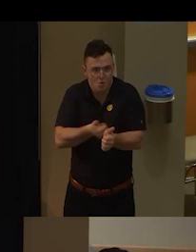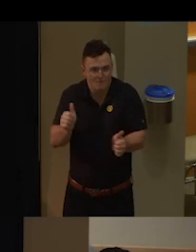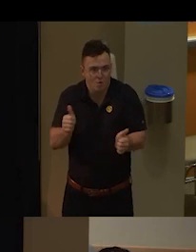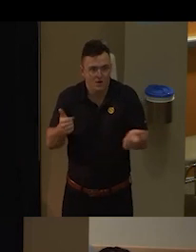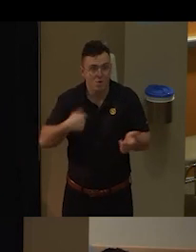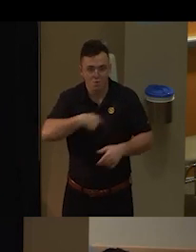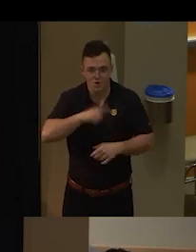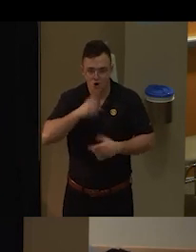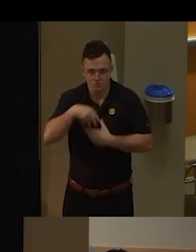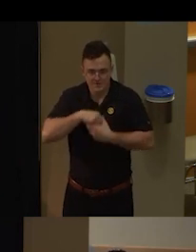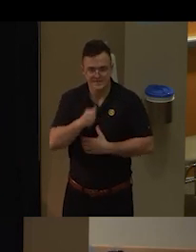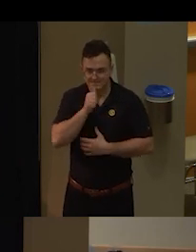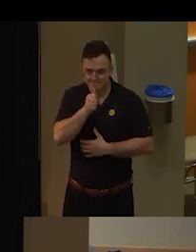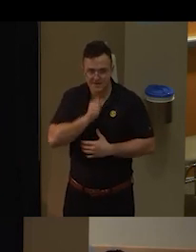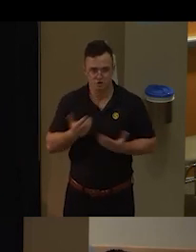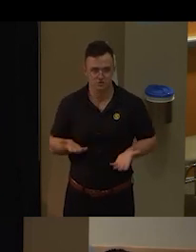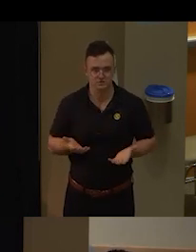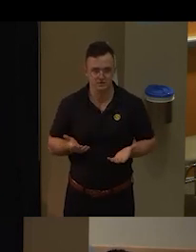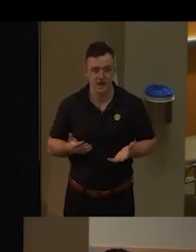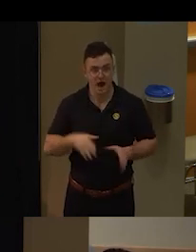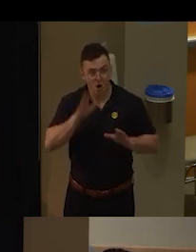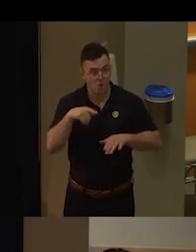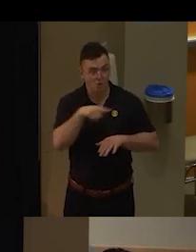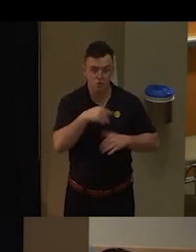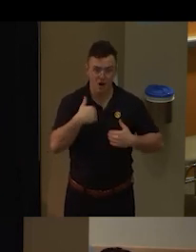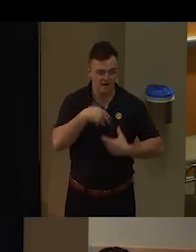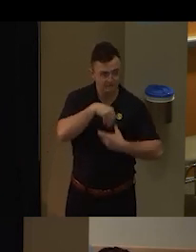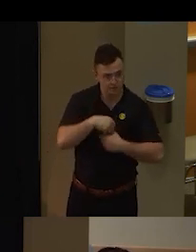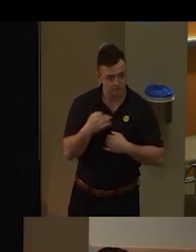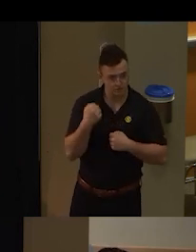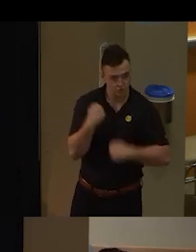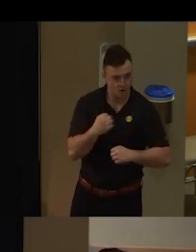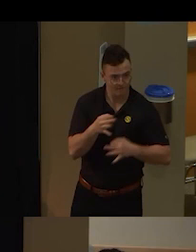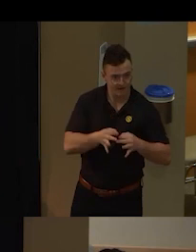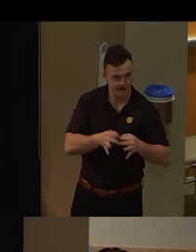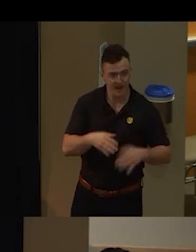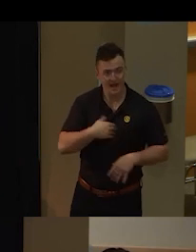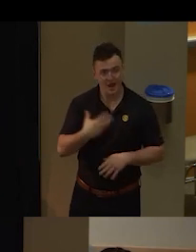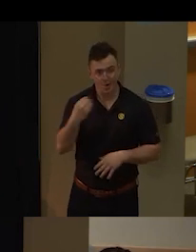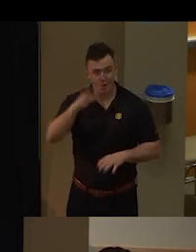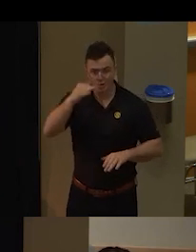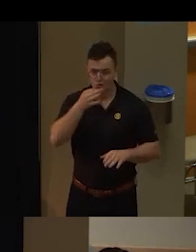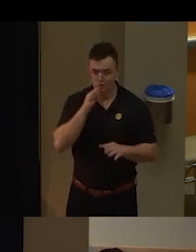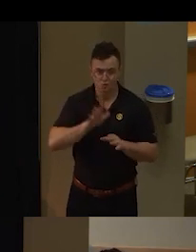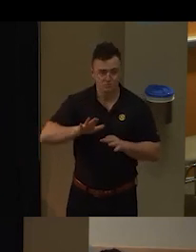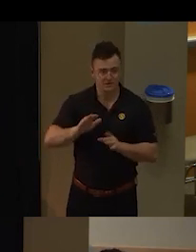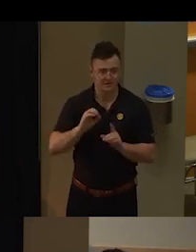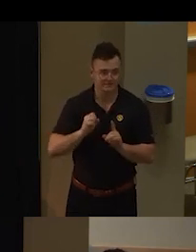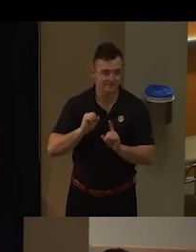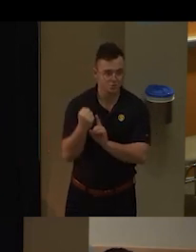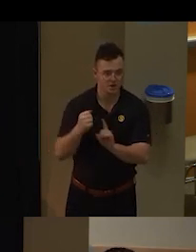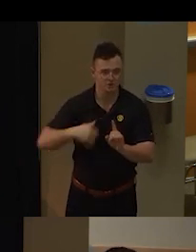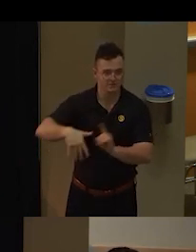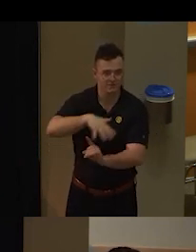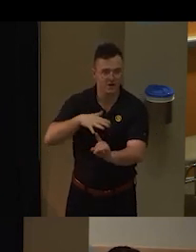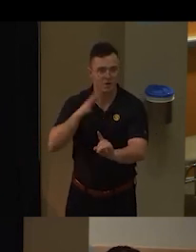letter finds you all strong in faith. I also hope that circumstances will soon make it possible for me to meet each of you,